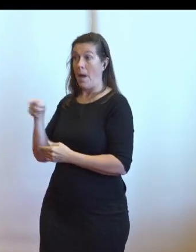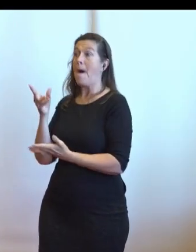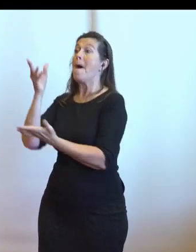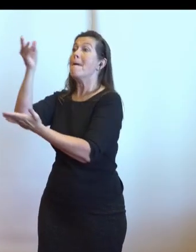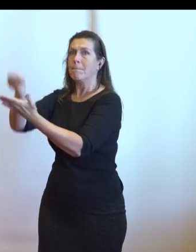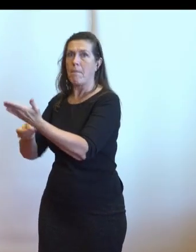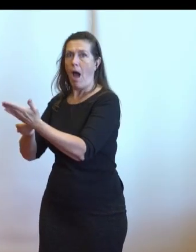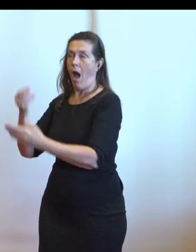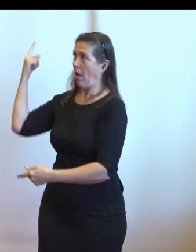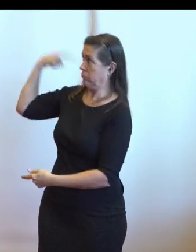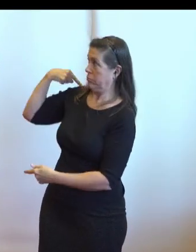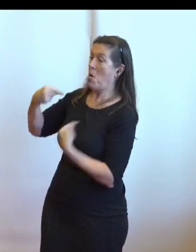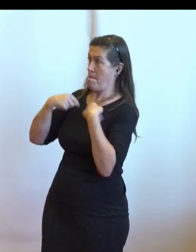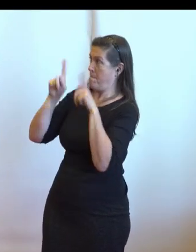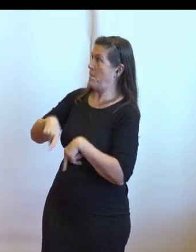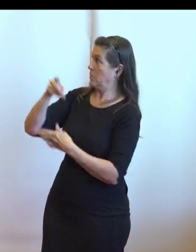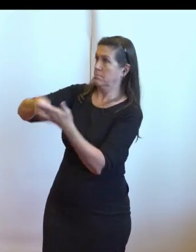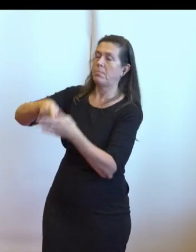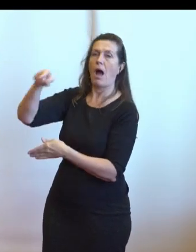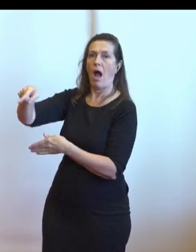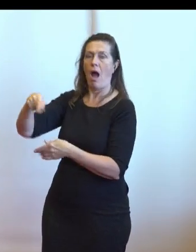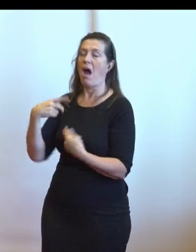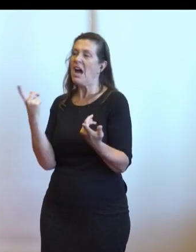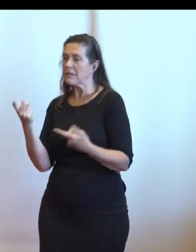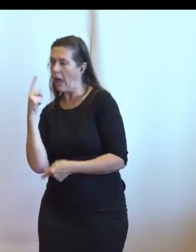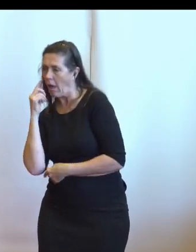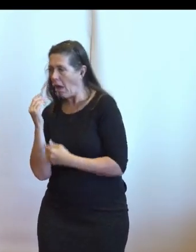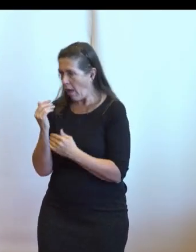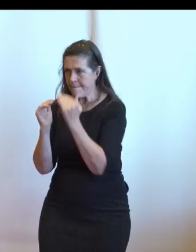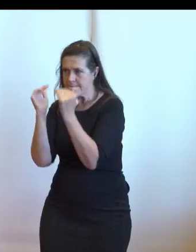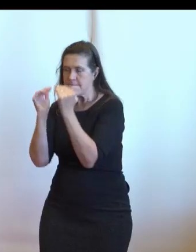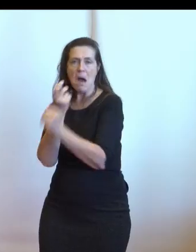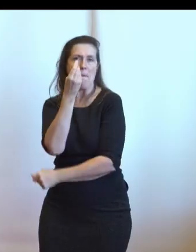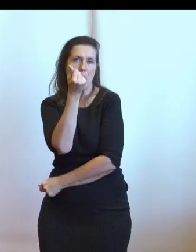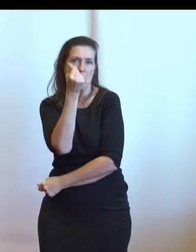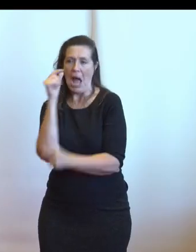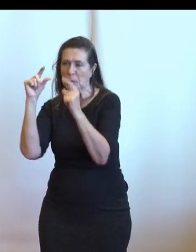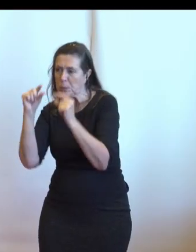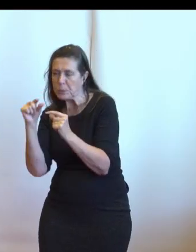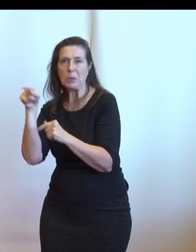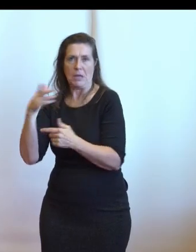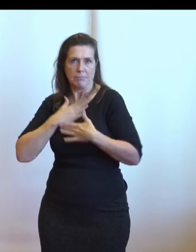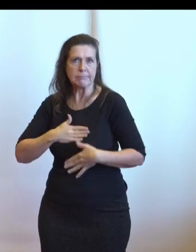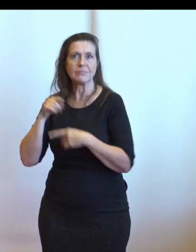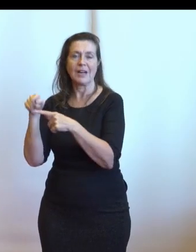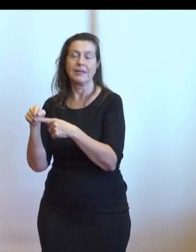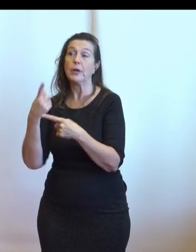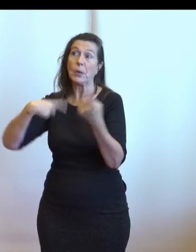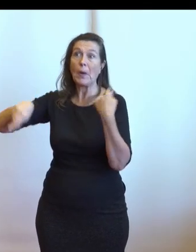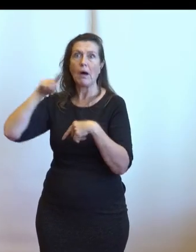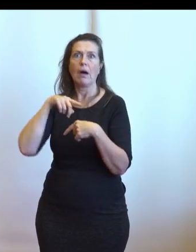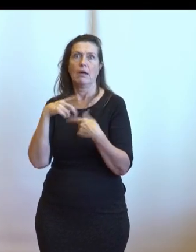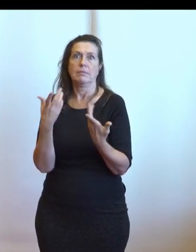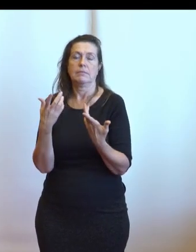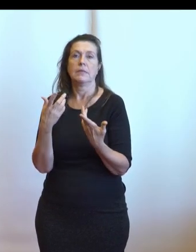they've been told to buy, and then they're really looking about price and everything else. So you need to understand